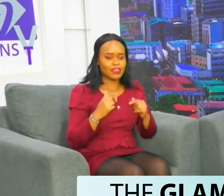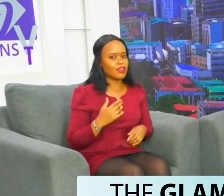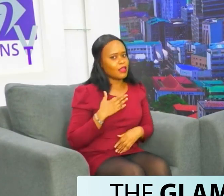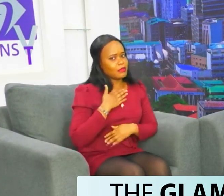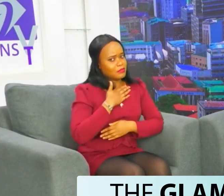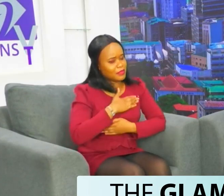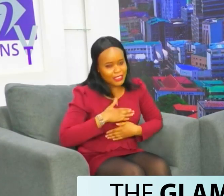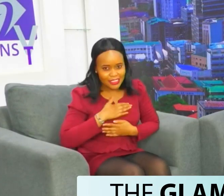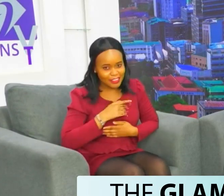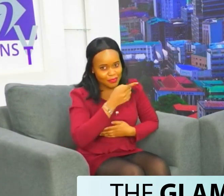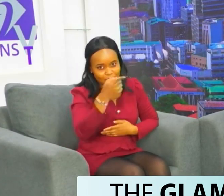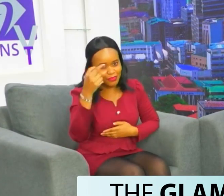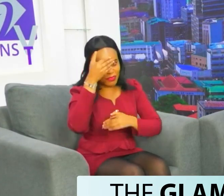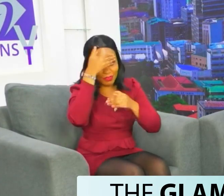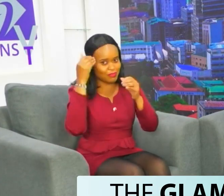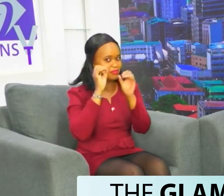in doing the signing.